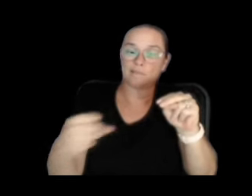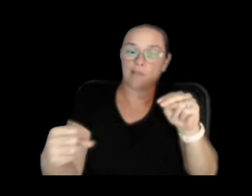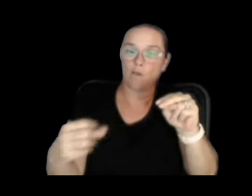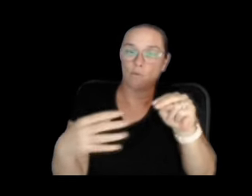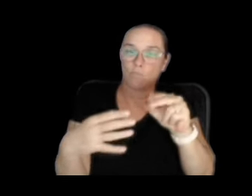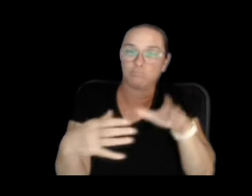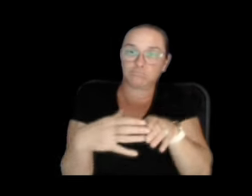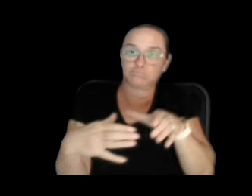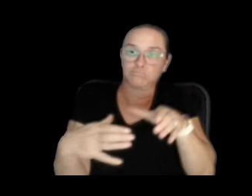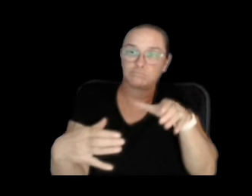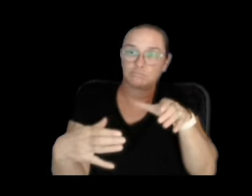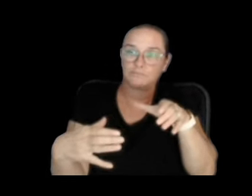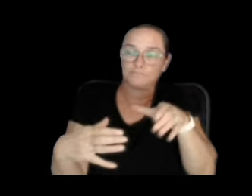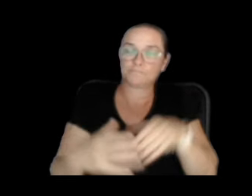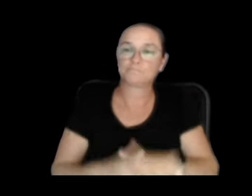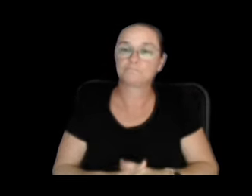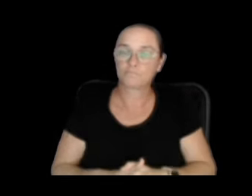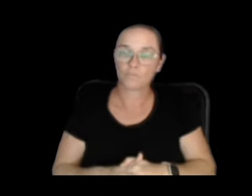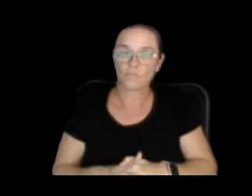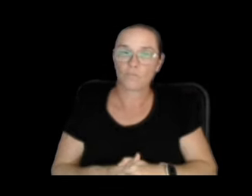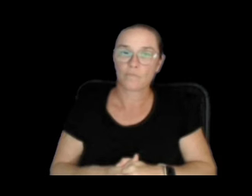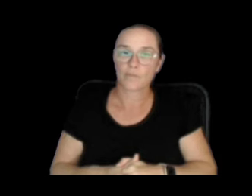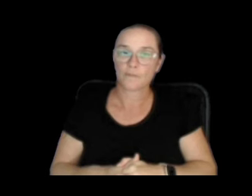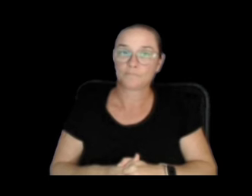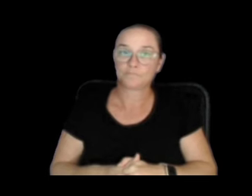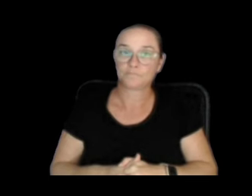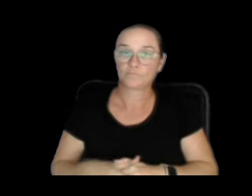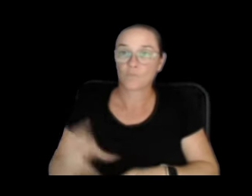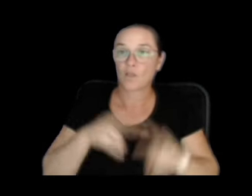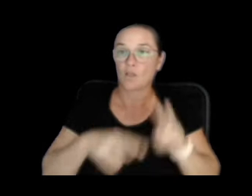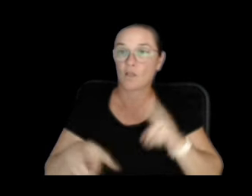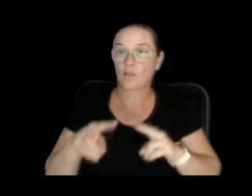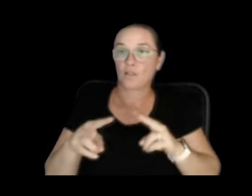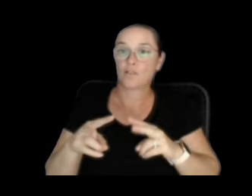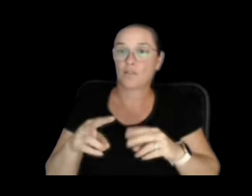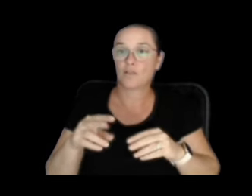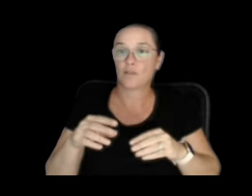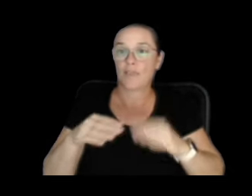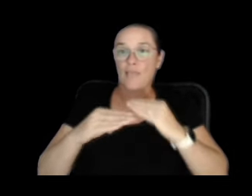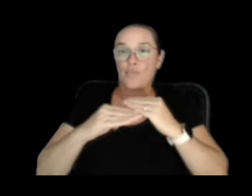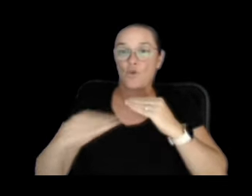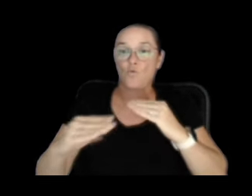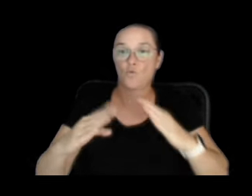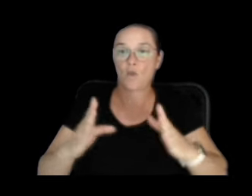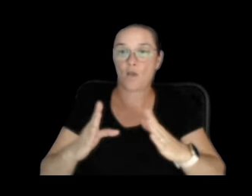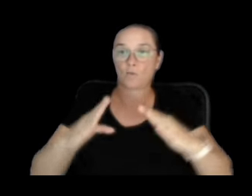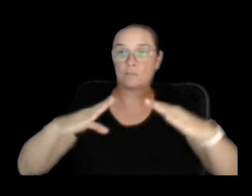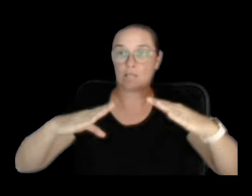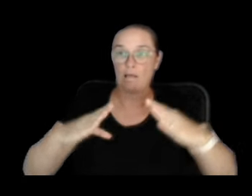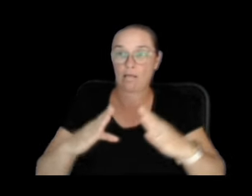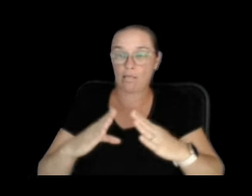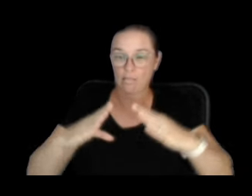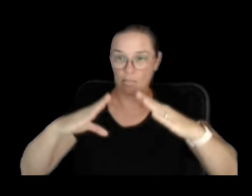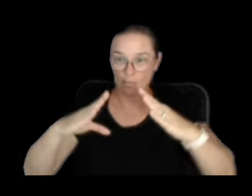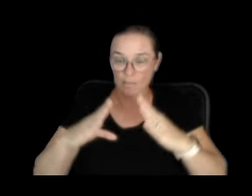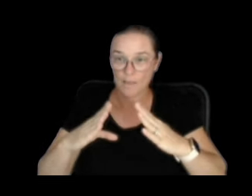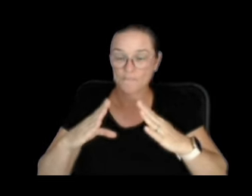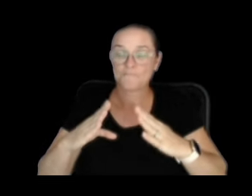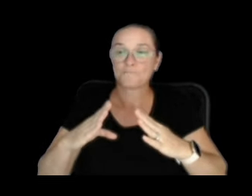builds underground. Looking at the ground tilt for the last month at Mauna Loa, we're back to our